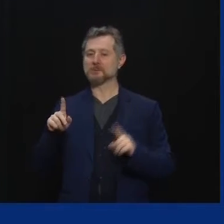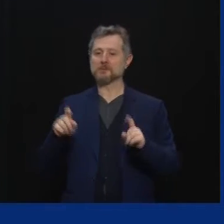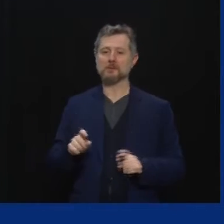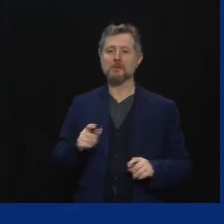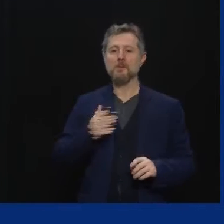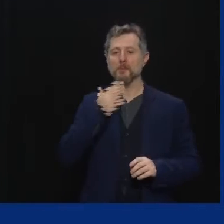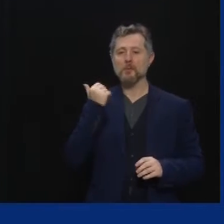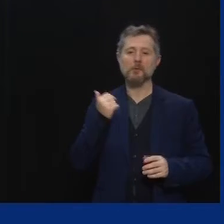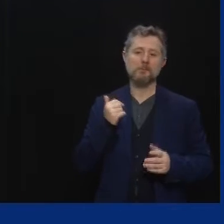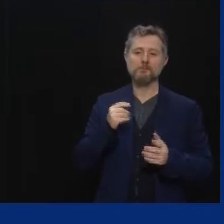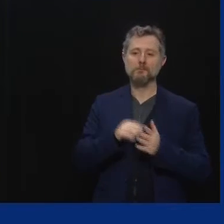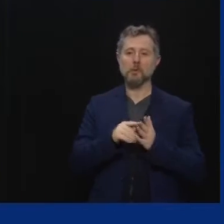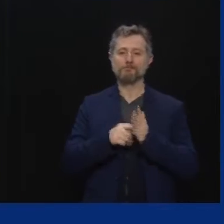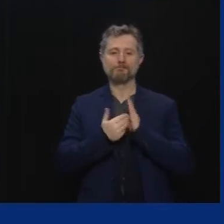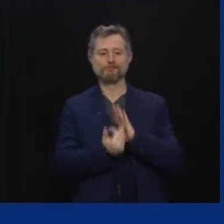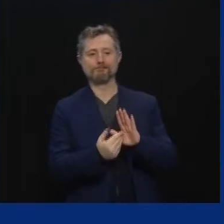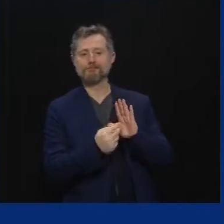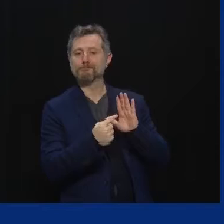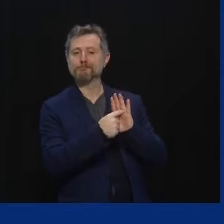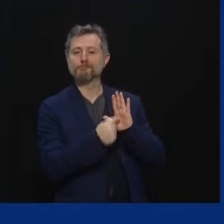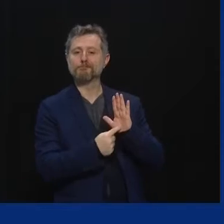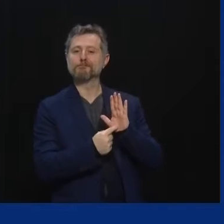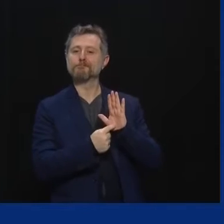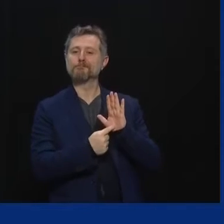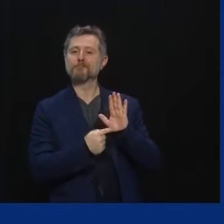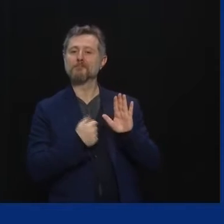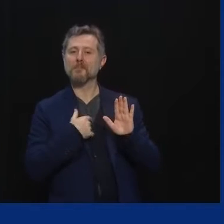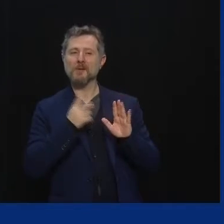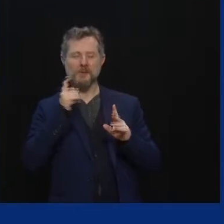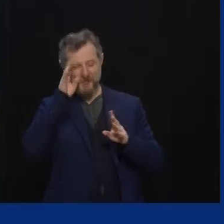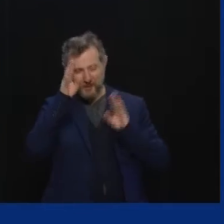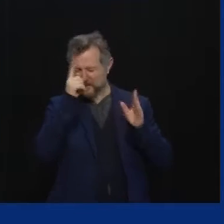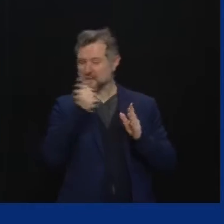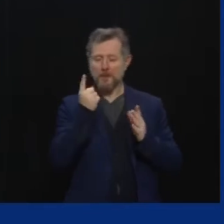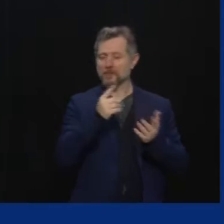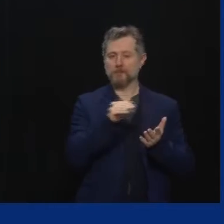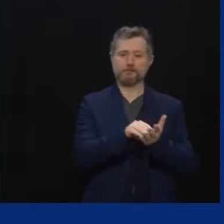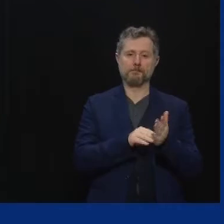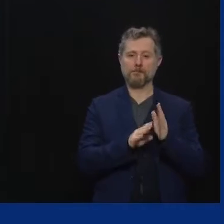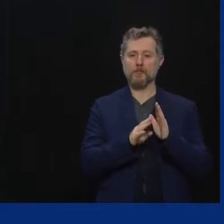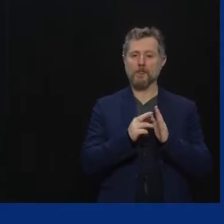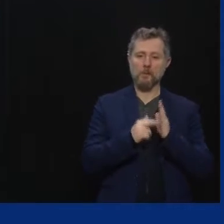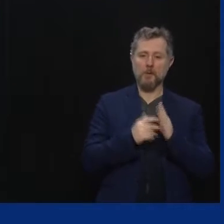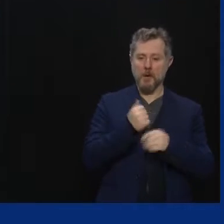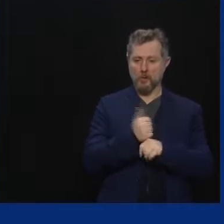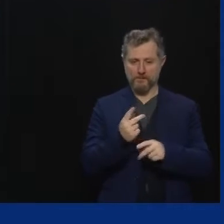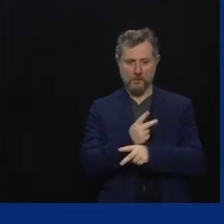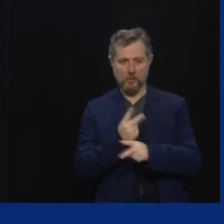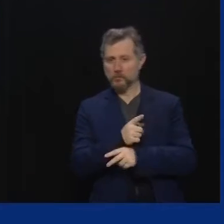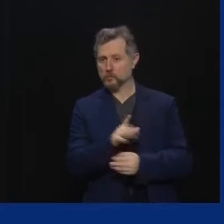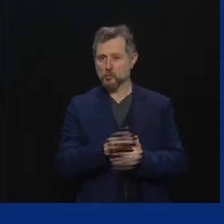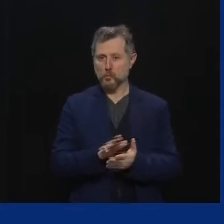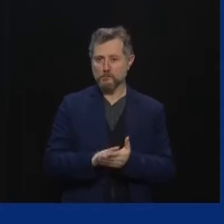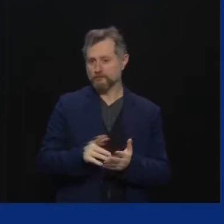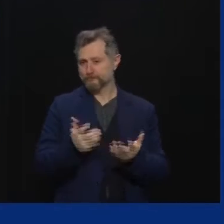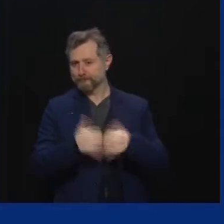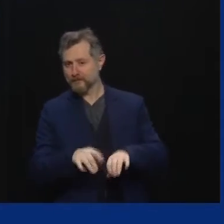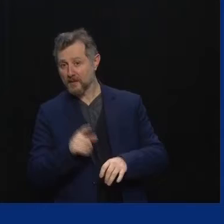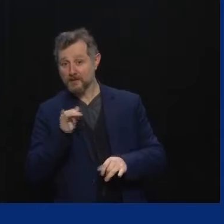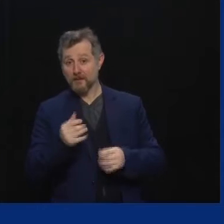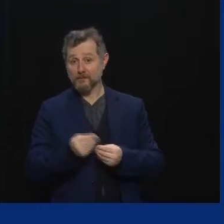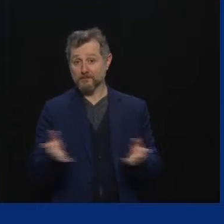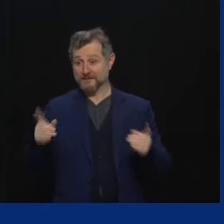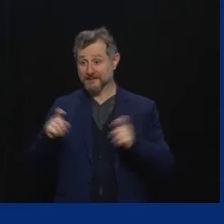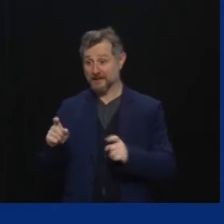stay. So focused on the schools, the kids need to stay in, and what I'm saying is if they can get, we're getting testing kits out to schools,